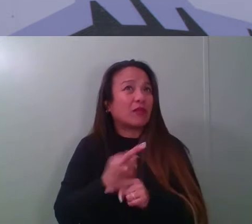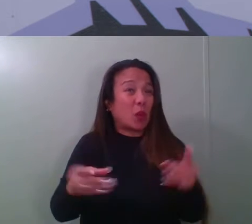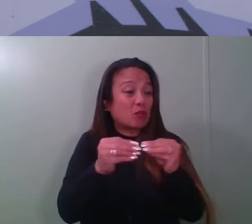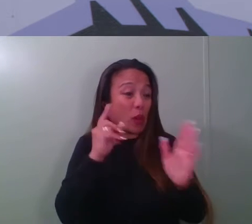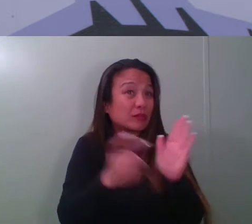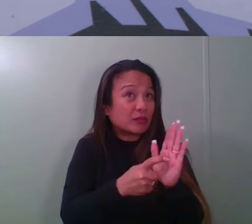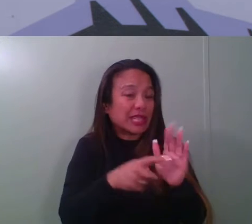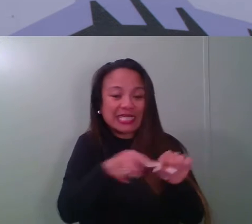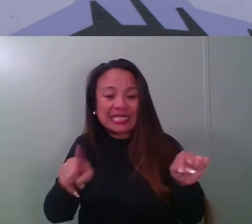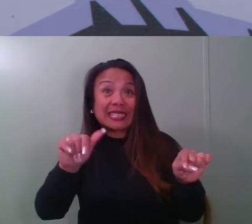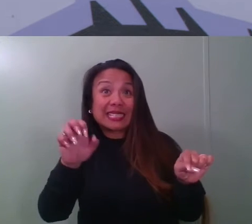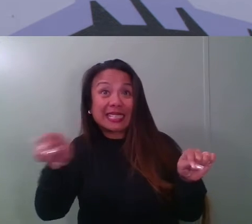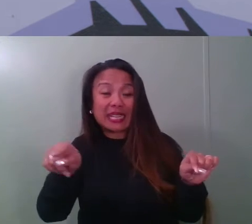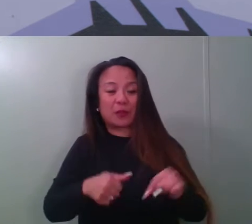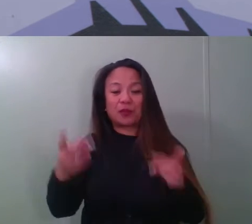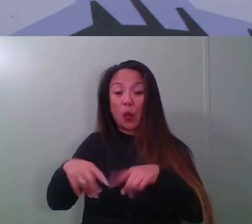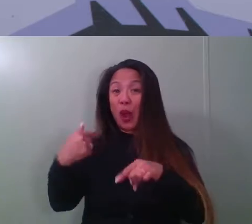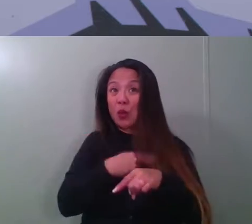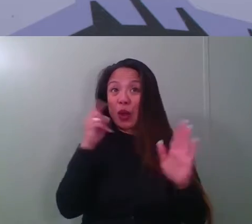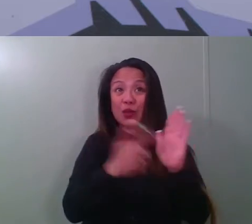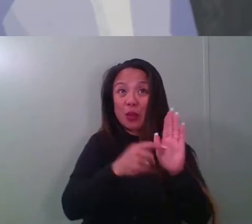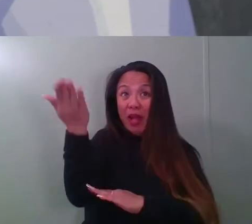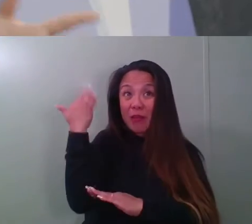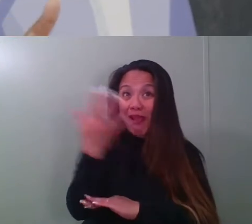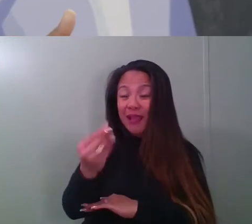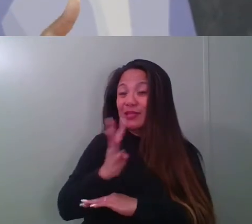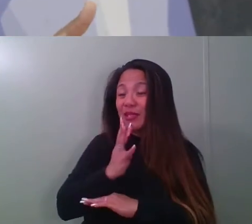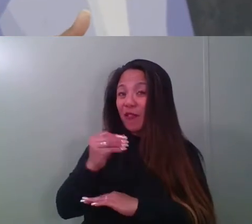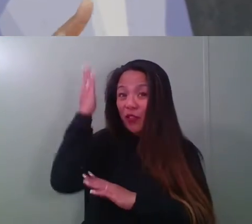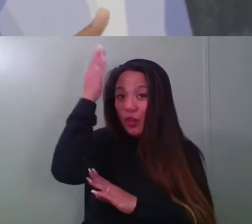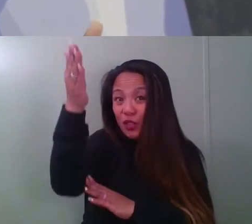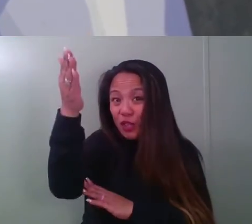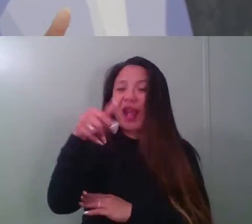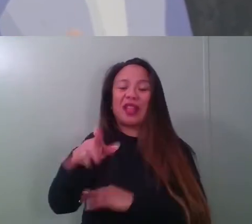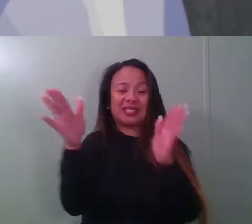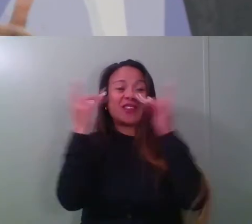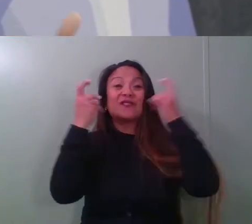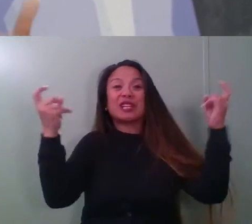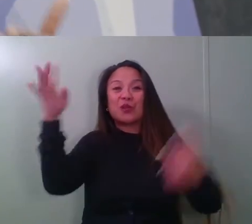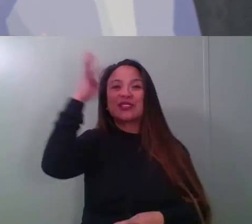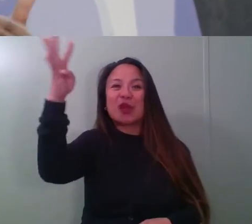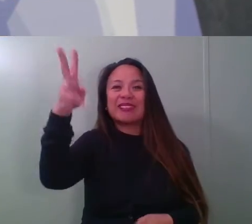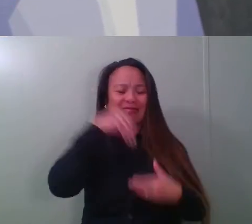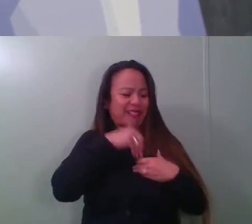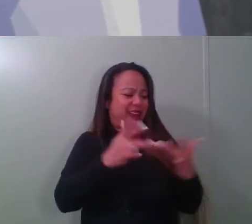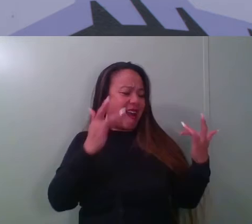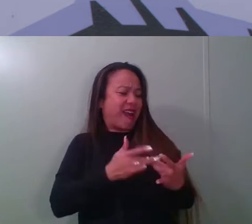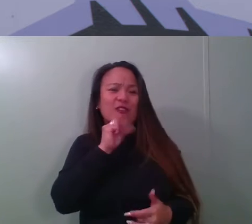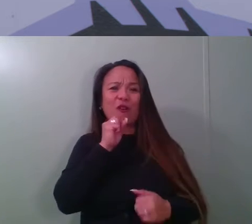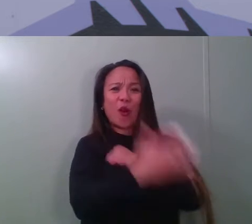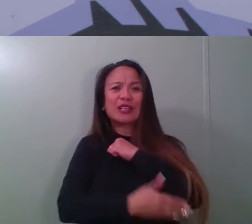appropriate. For more information on acknowledgements, see the link below. While we are acknowledging the past and also speaking of the